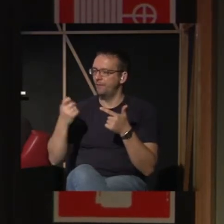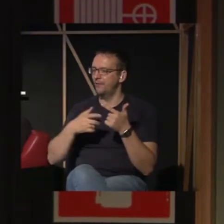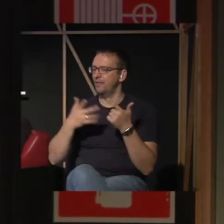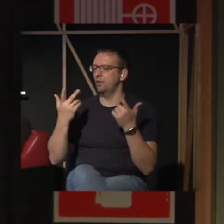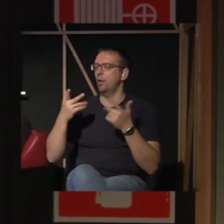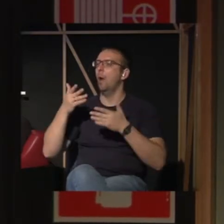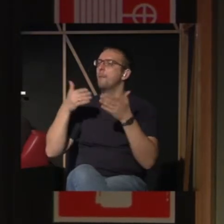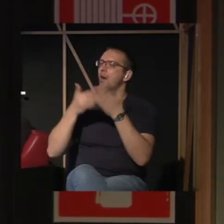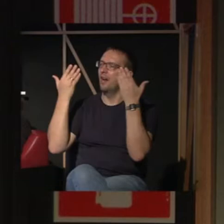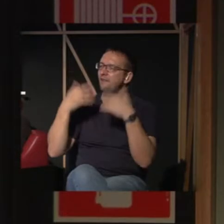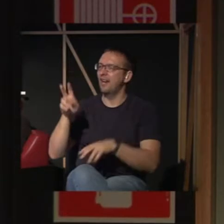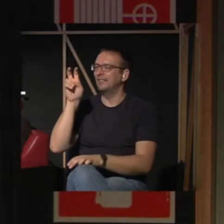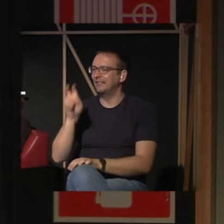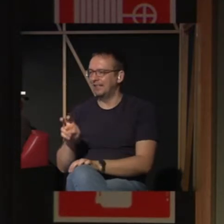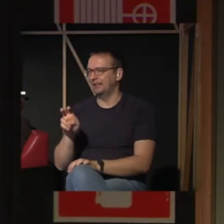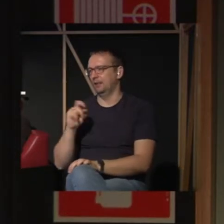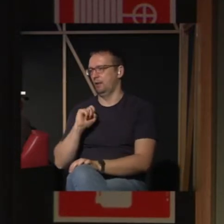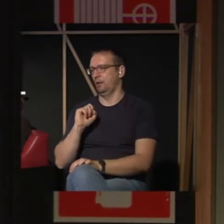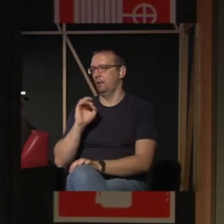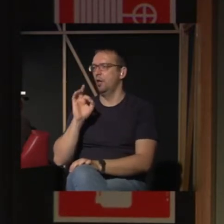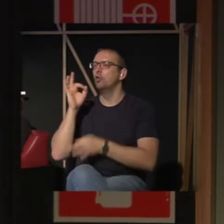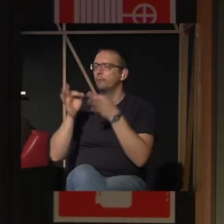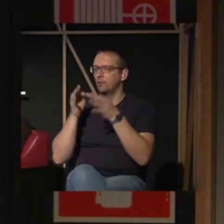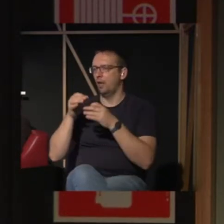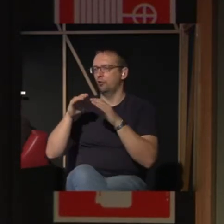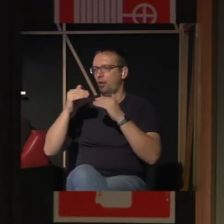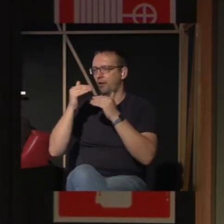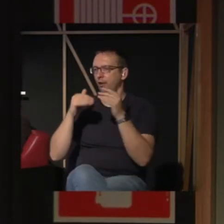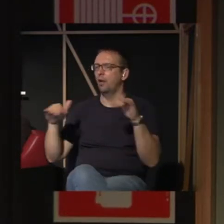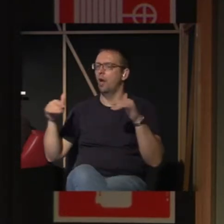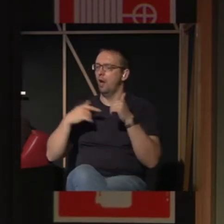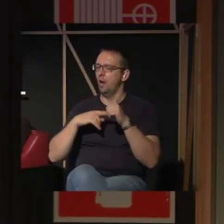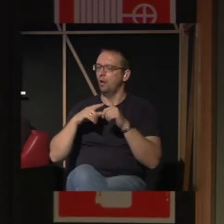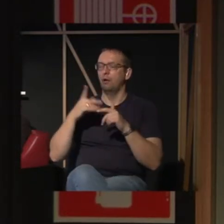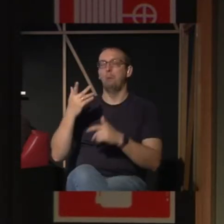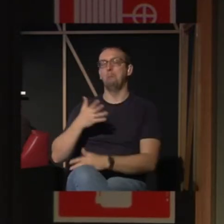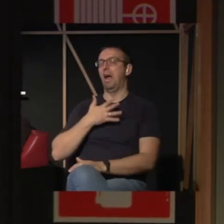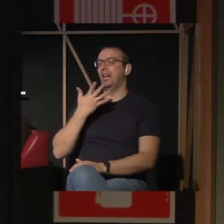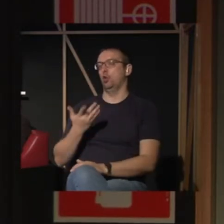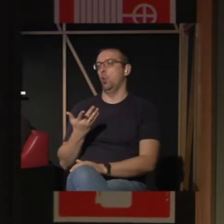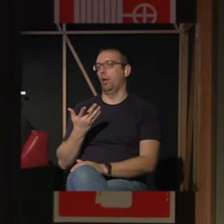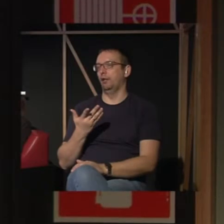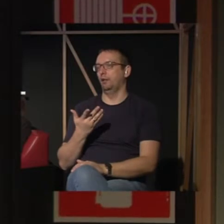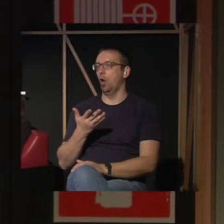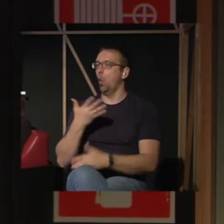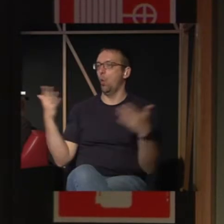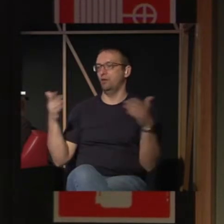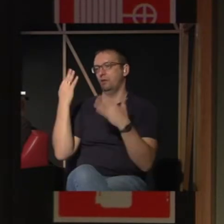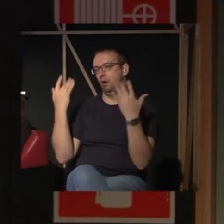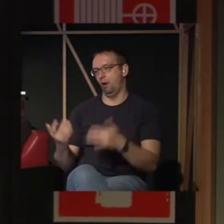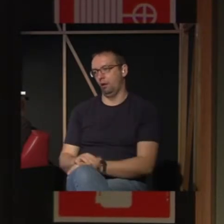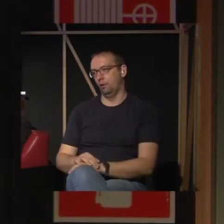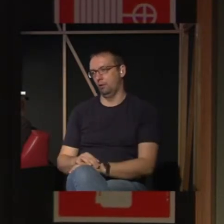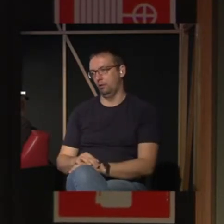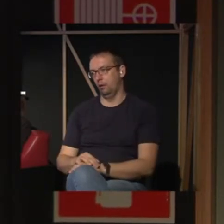18,102 companion seats allocated throughout the whole stadium. Oh, and I'm forgetting about the pictures. Oh, and this is an important picture that I wanted to show